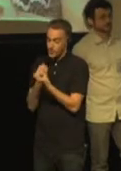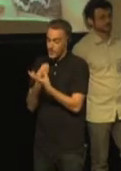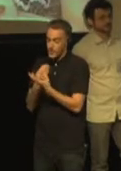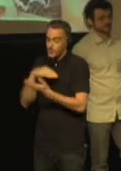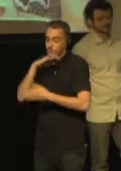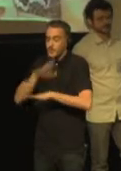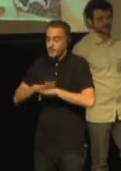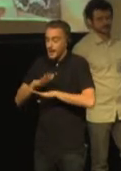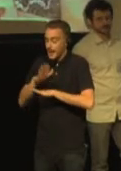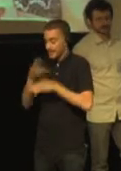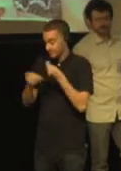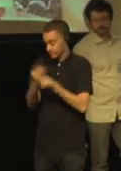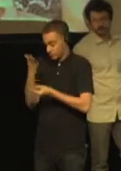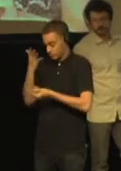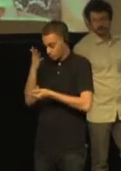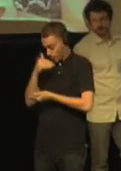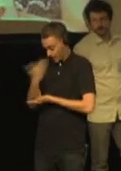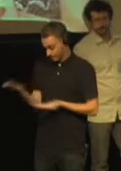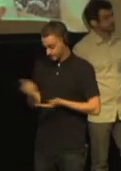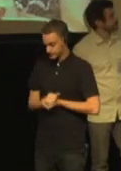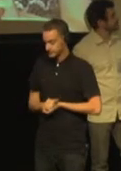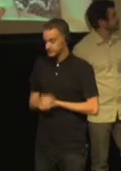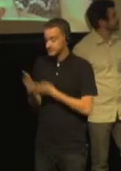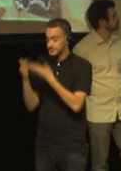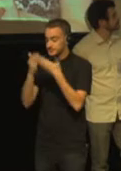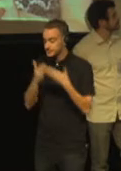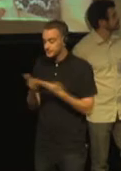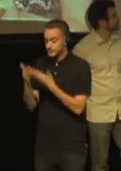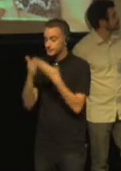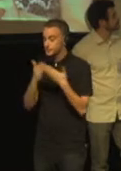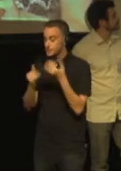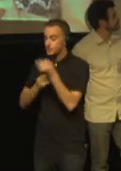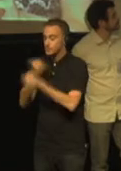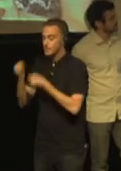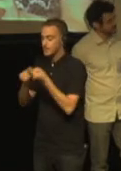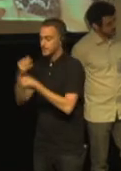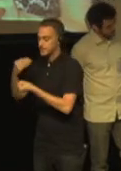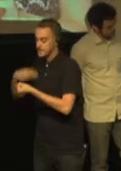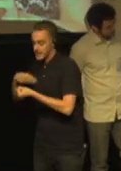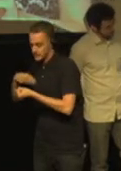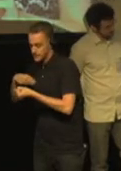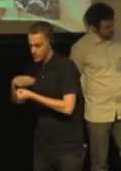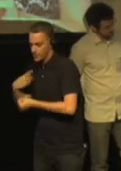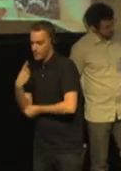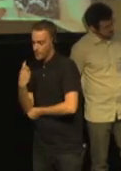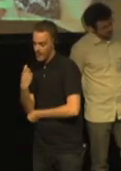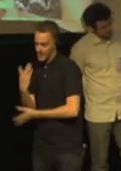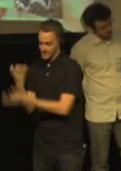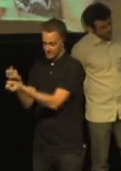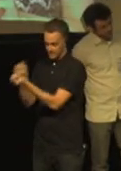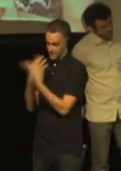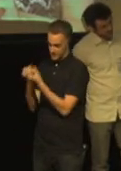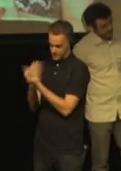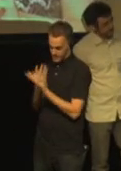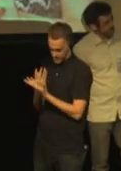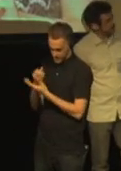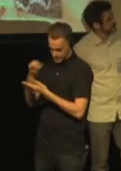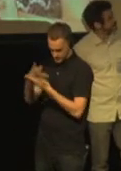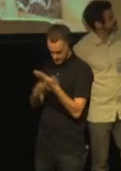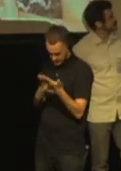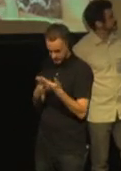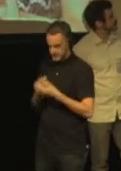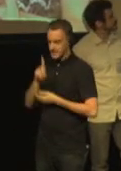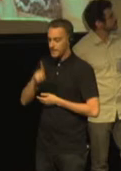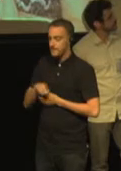this study found the same issues. They found a lack of data from the census, a lack of health and social care data, and again,